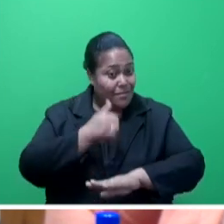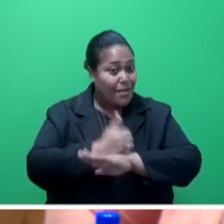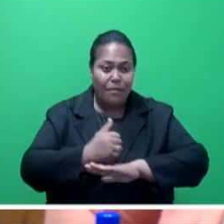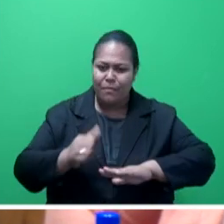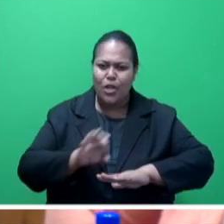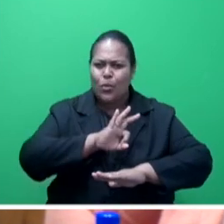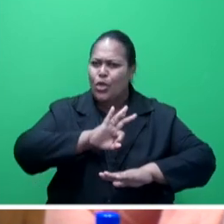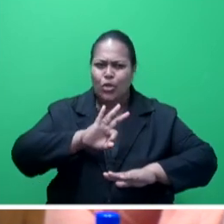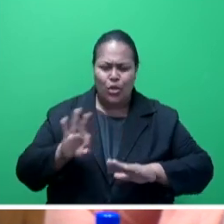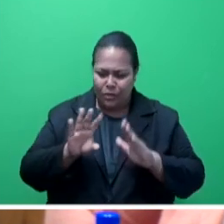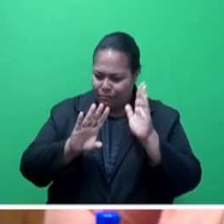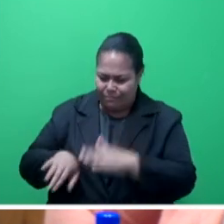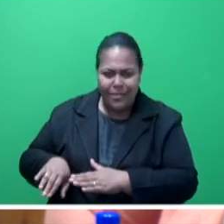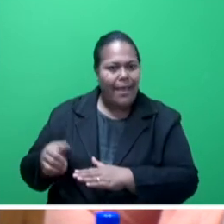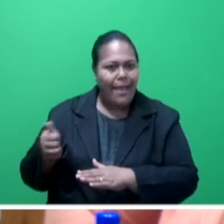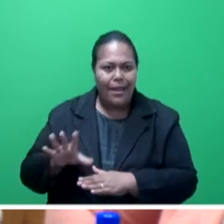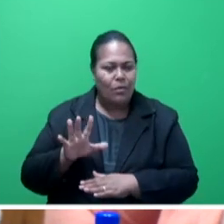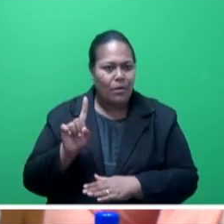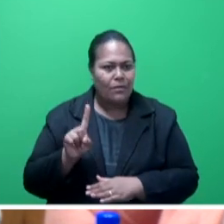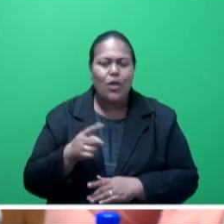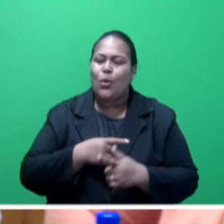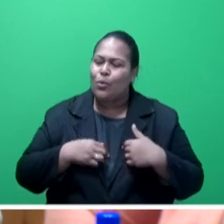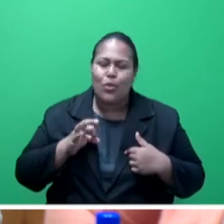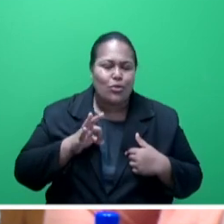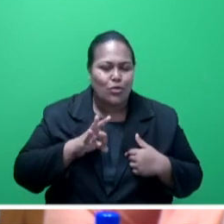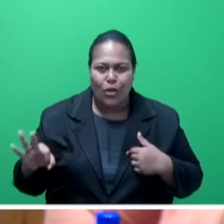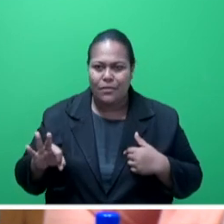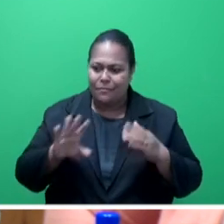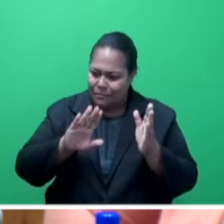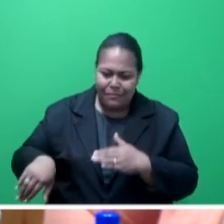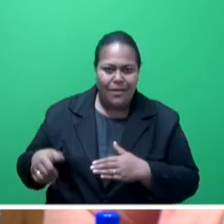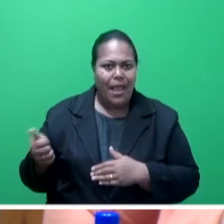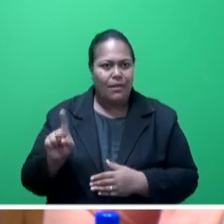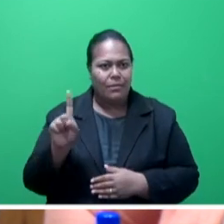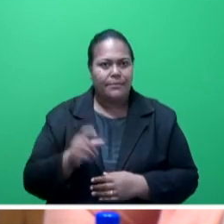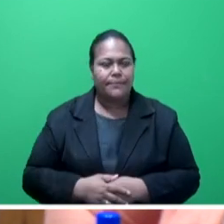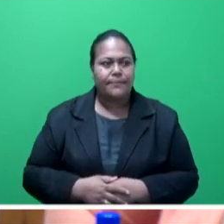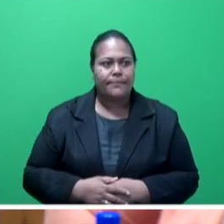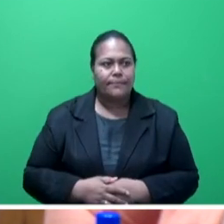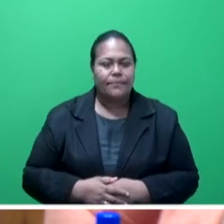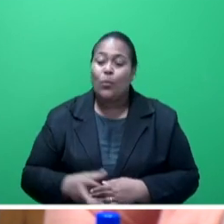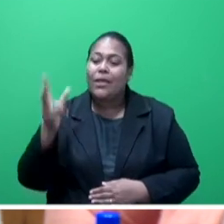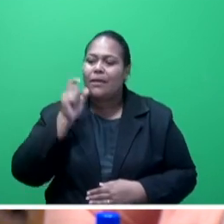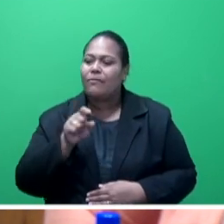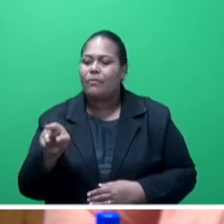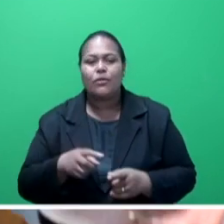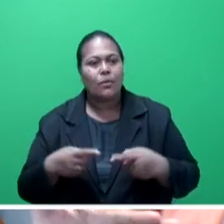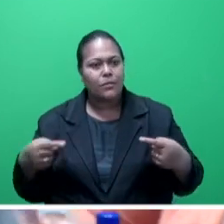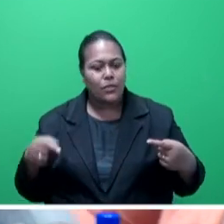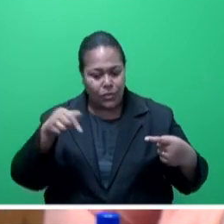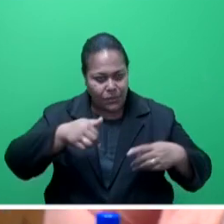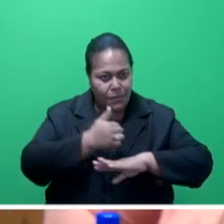anyone short. We will not sell our people short. Unlike we have heard thus far from the opposition, this government,